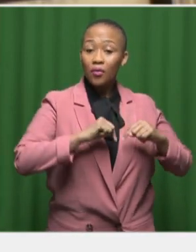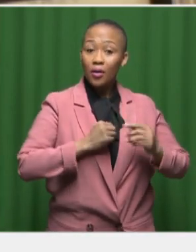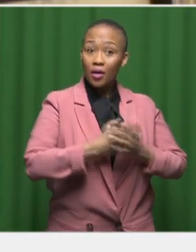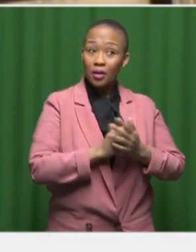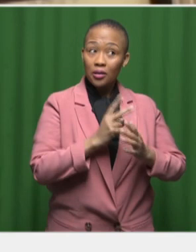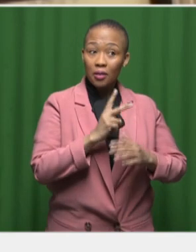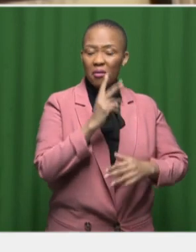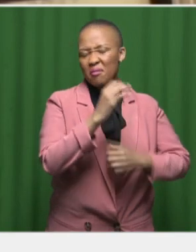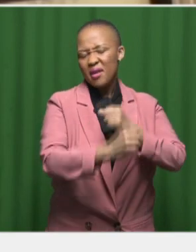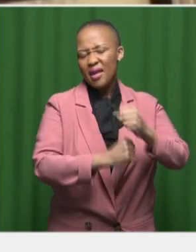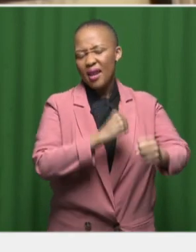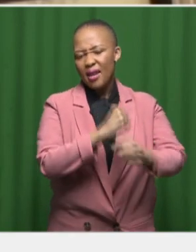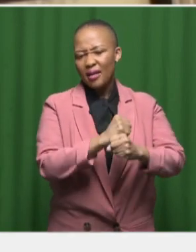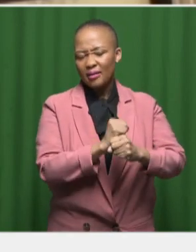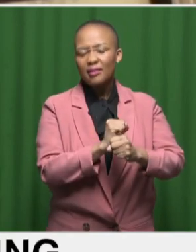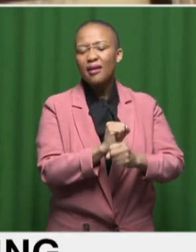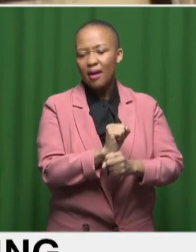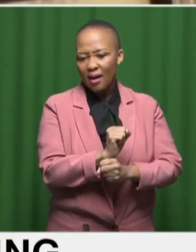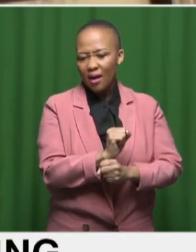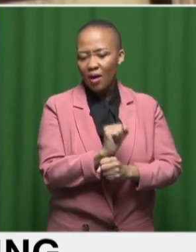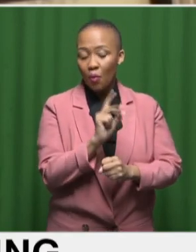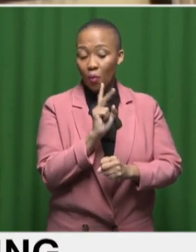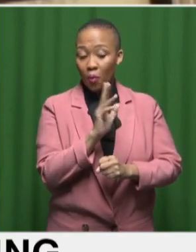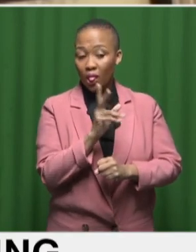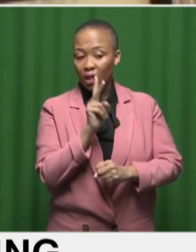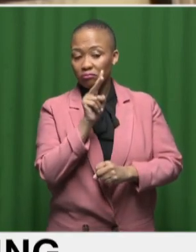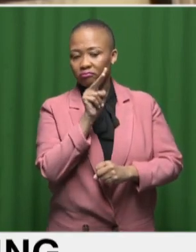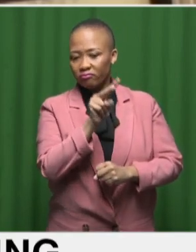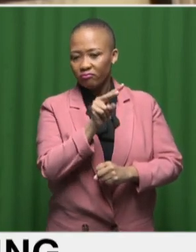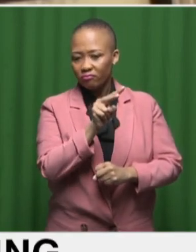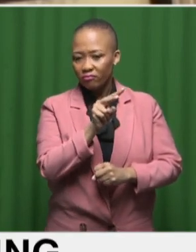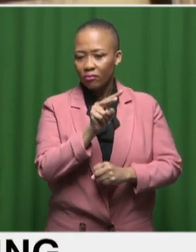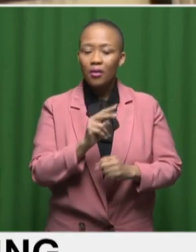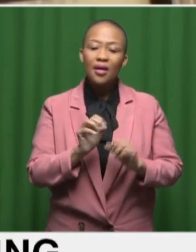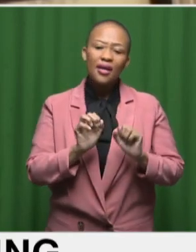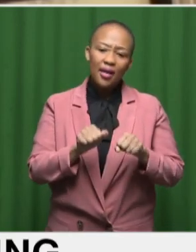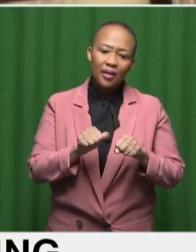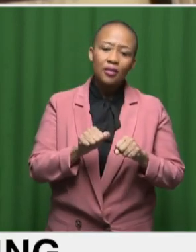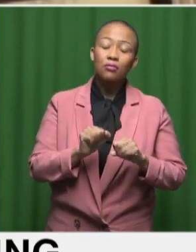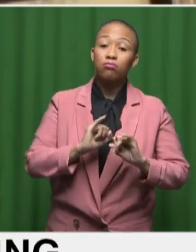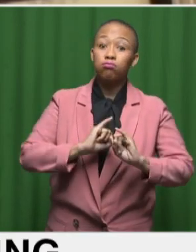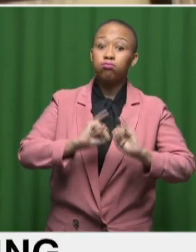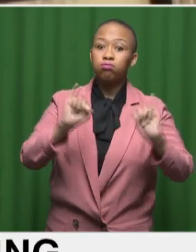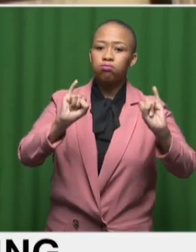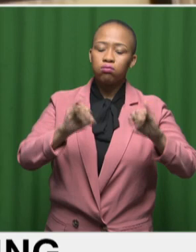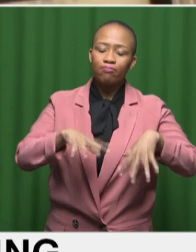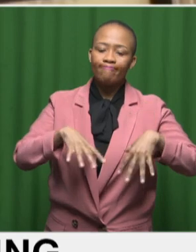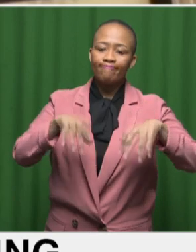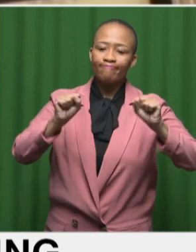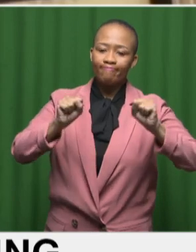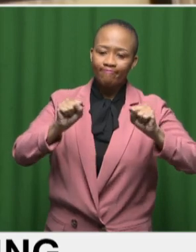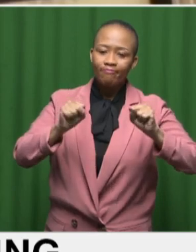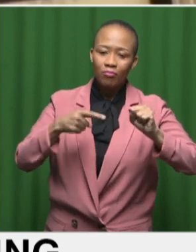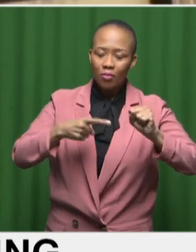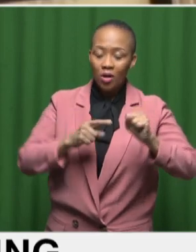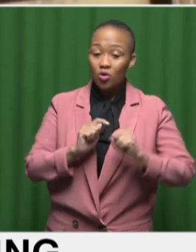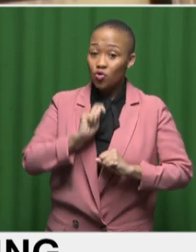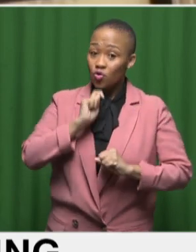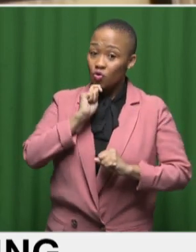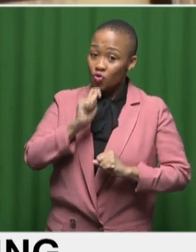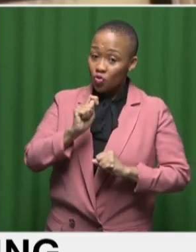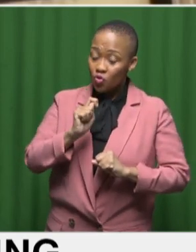next year or so. As long as we have severe load shedding and there doesn't seem to be